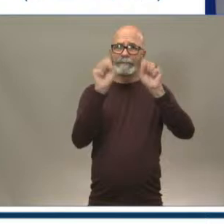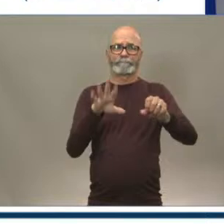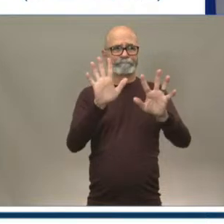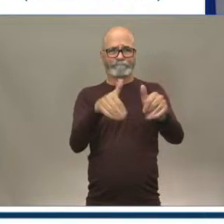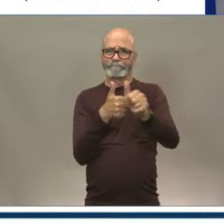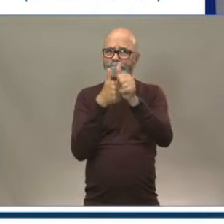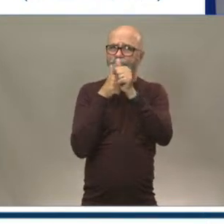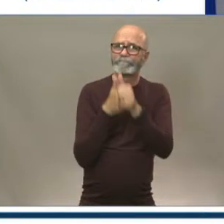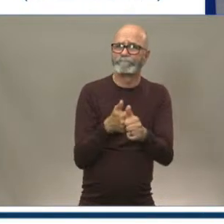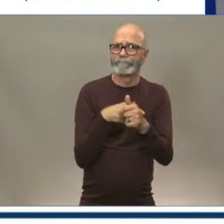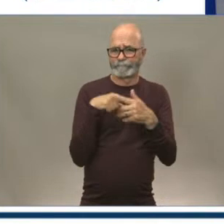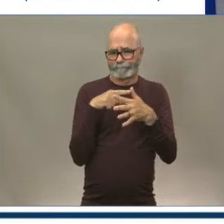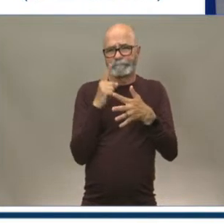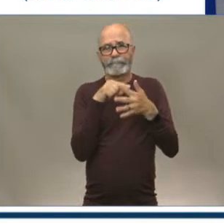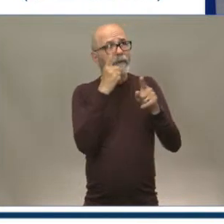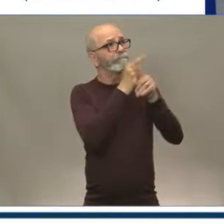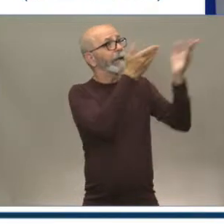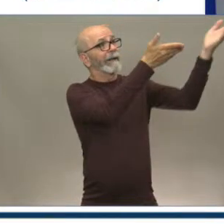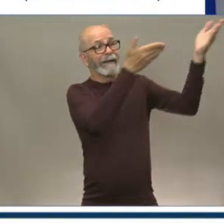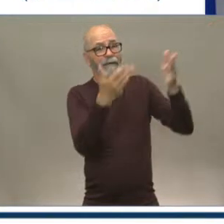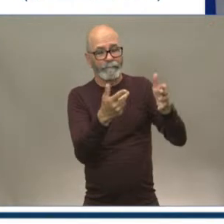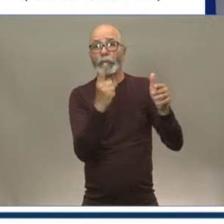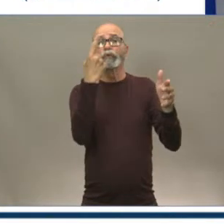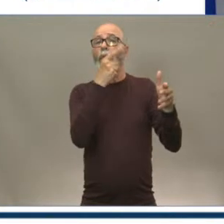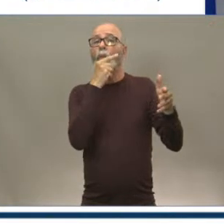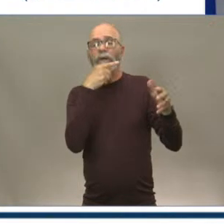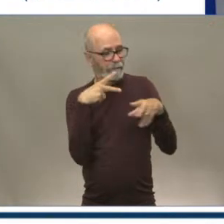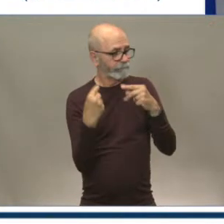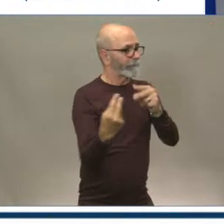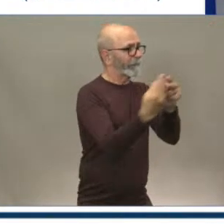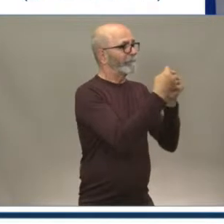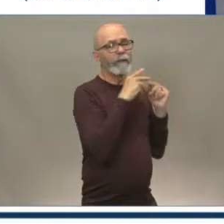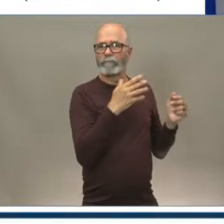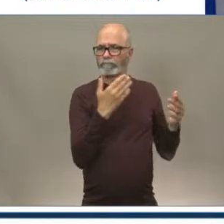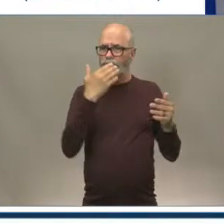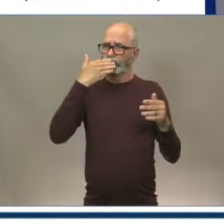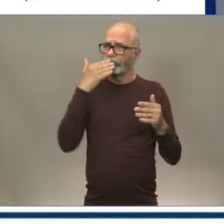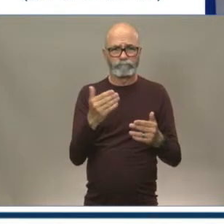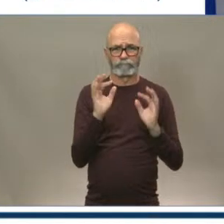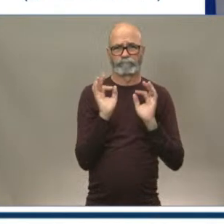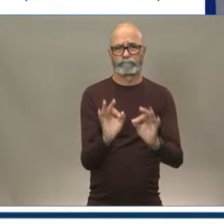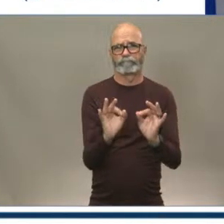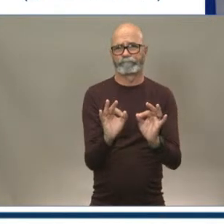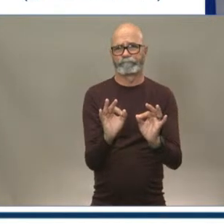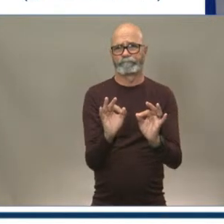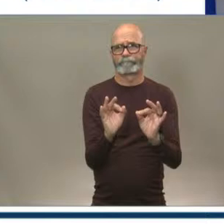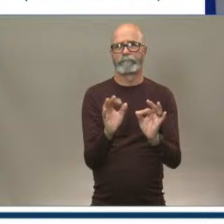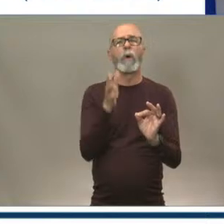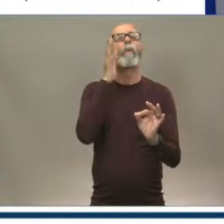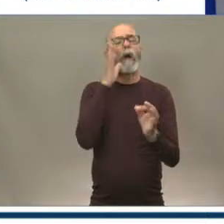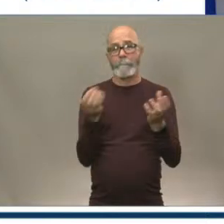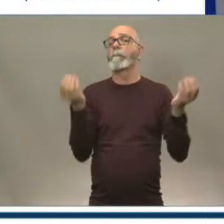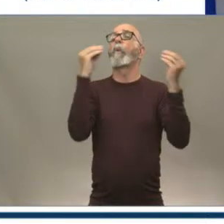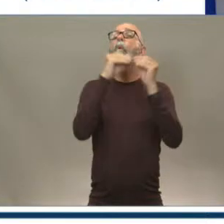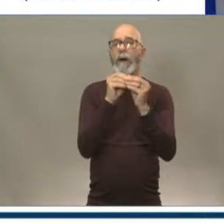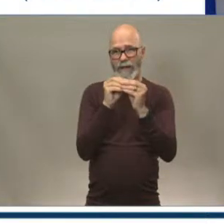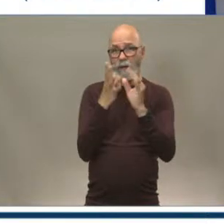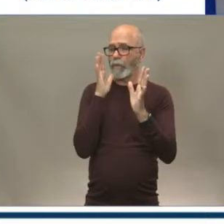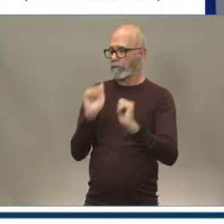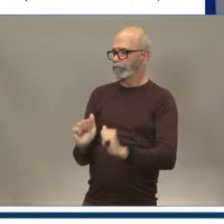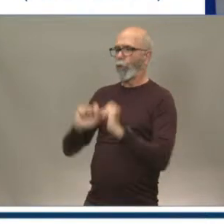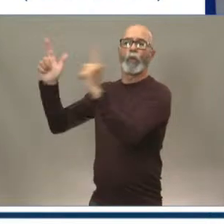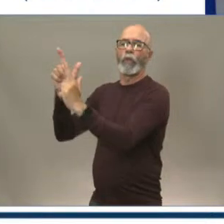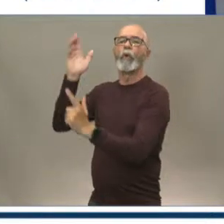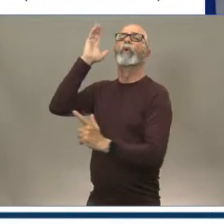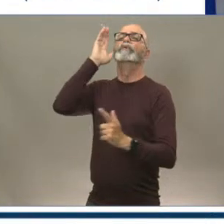continues to be secured from the federal government, we will have that opportunity for everyone to have their shot. So we're